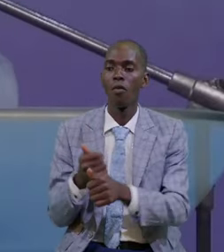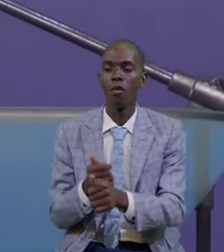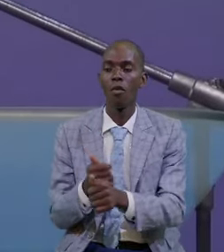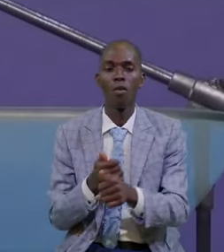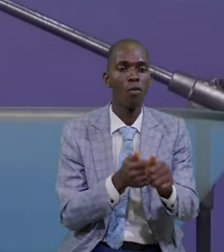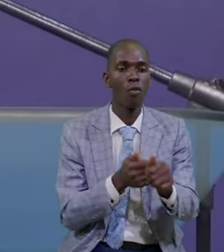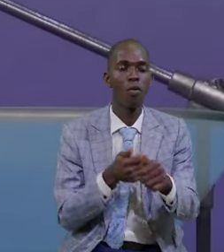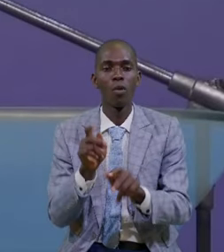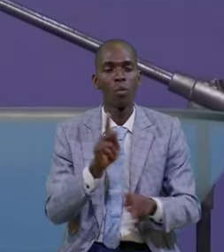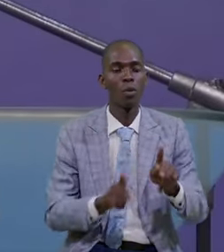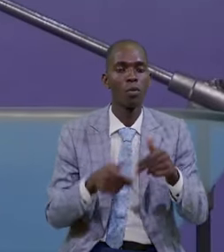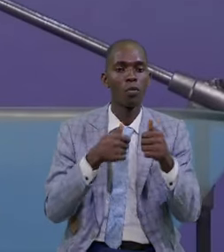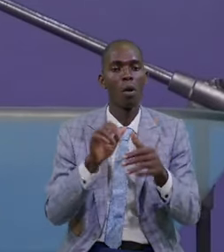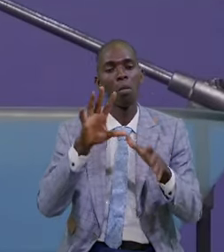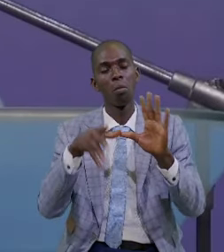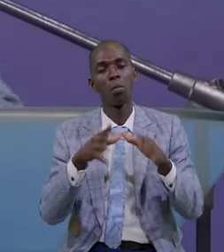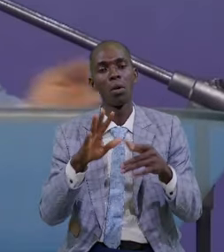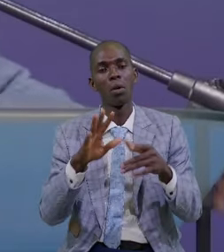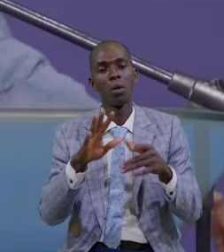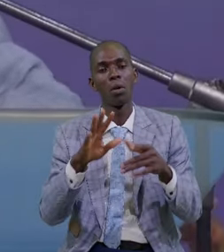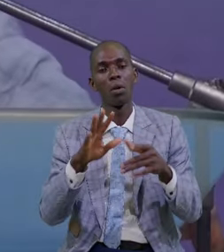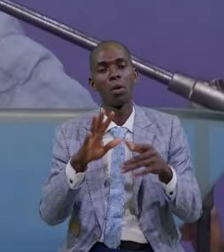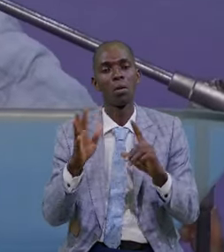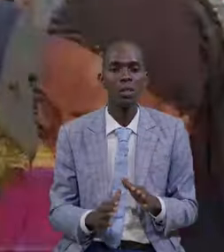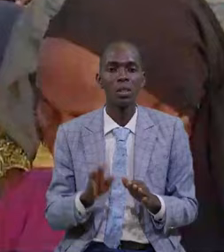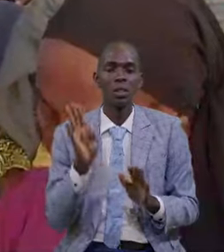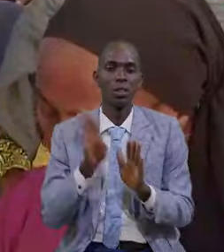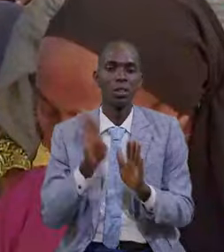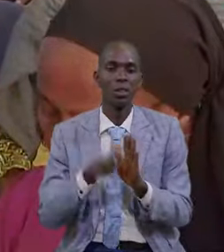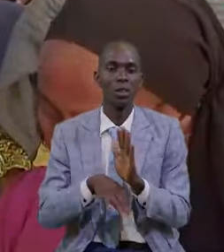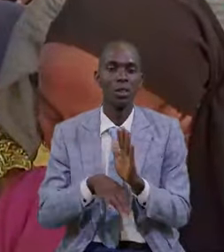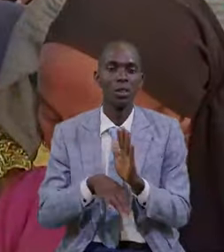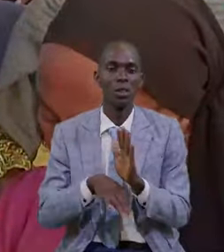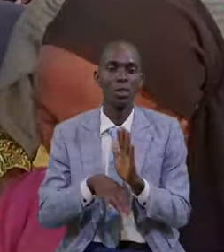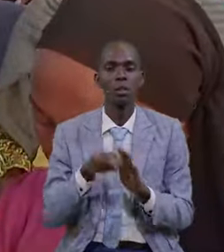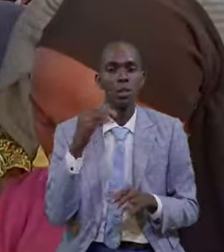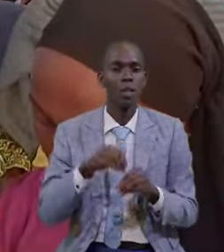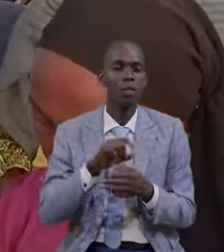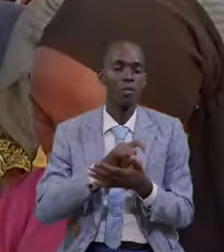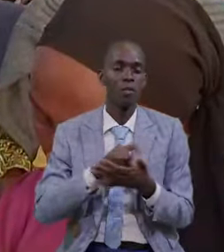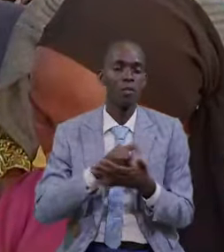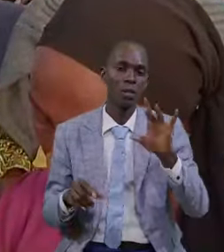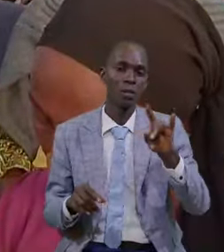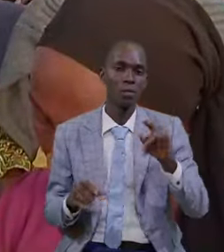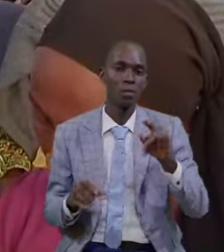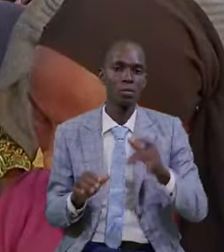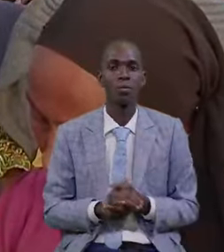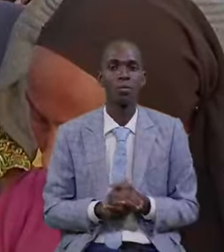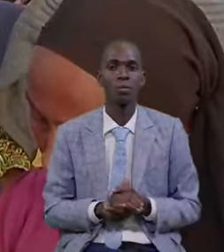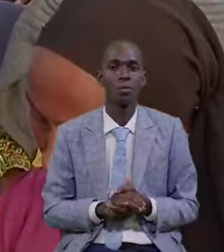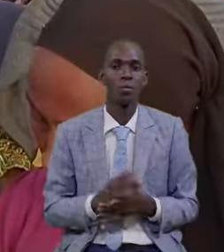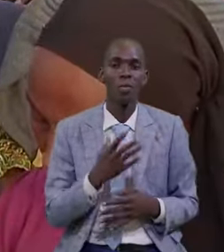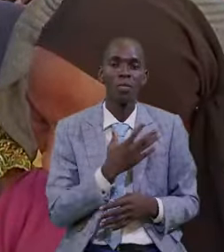following flatterers sheepishly. Look at verse 18. In verse 18, and